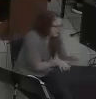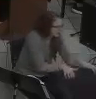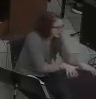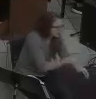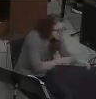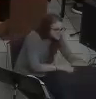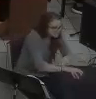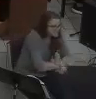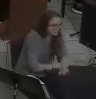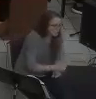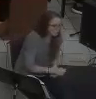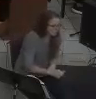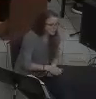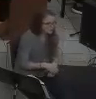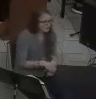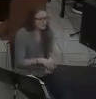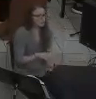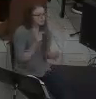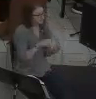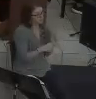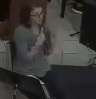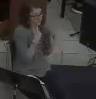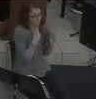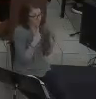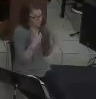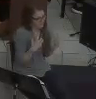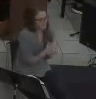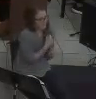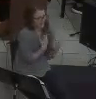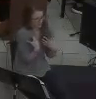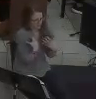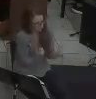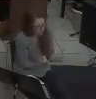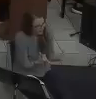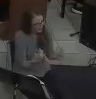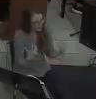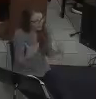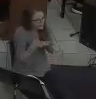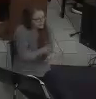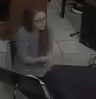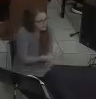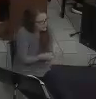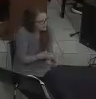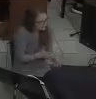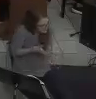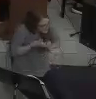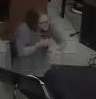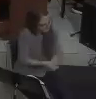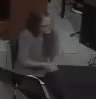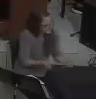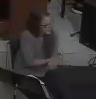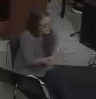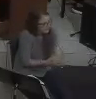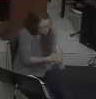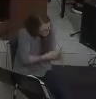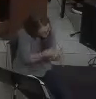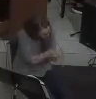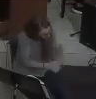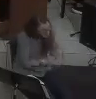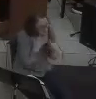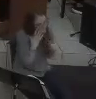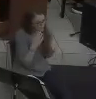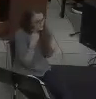She says, "You gain strength, courage, and confidence by every experience in